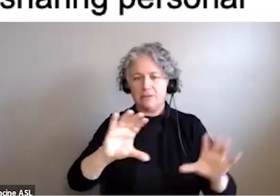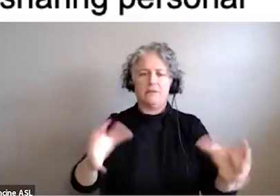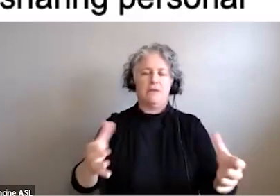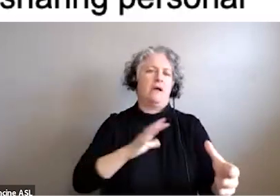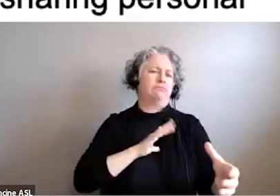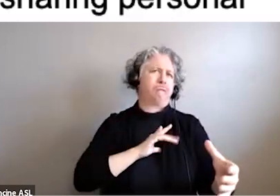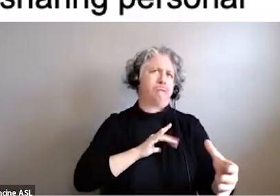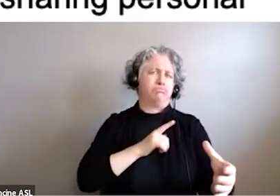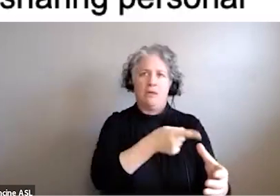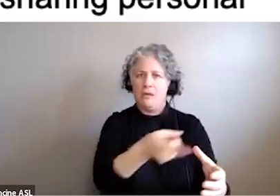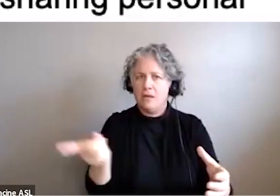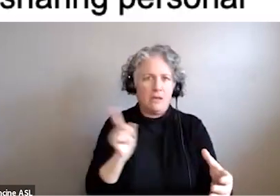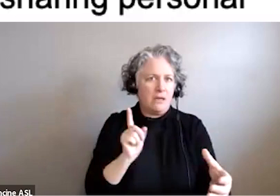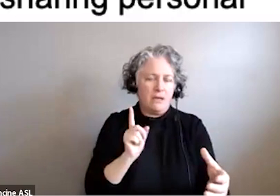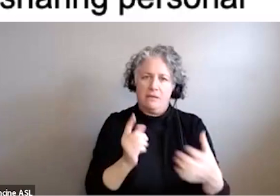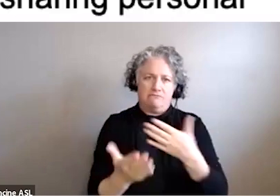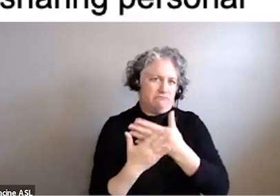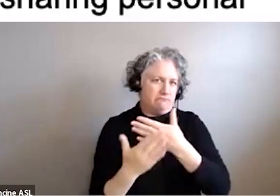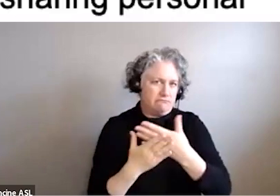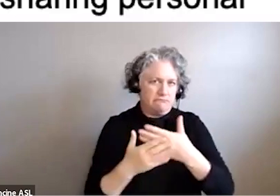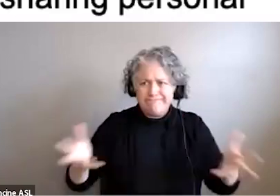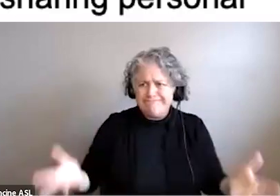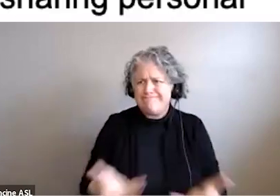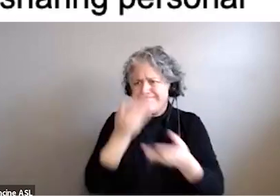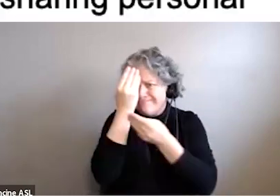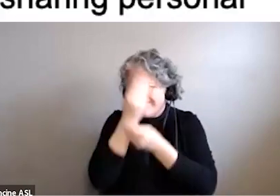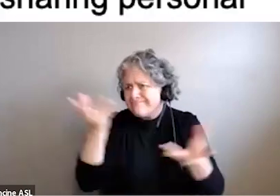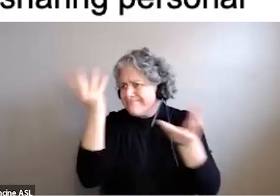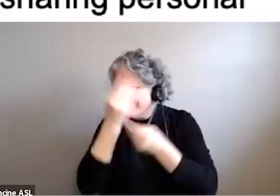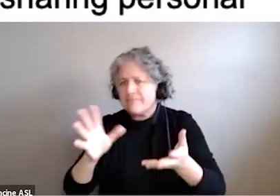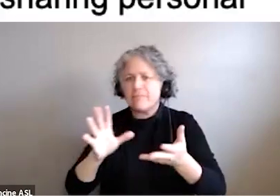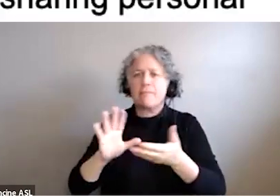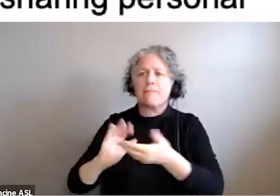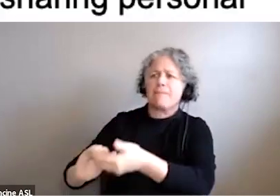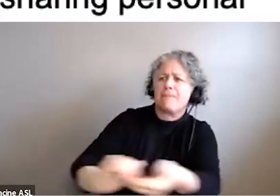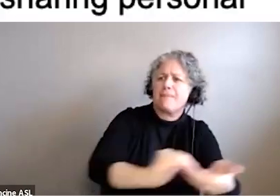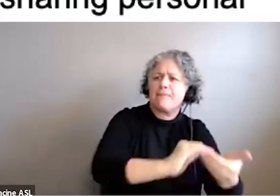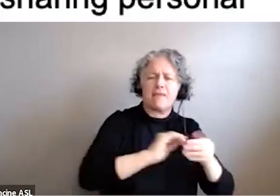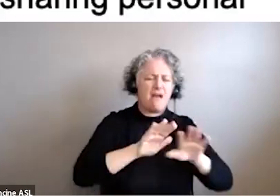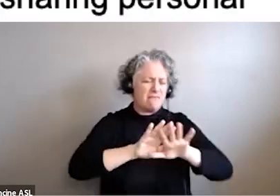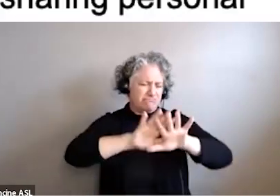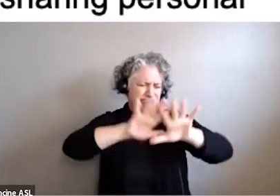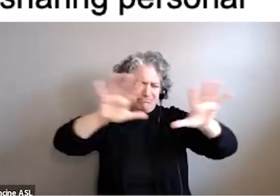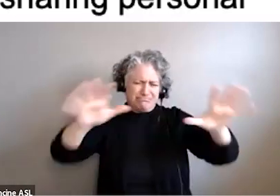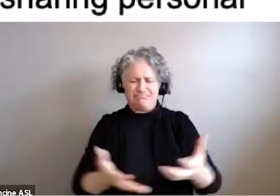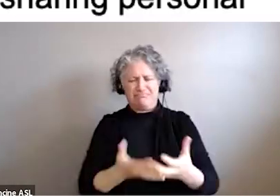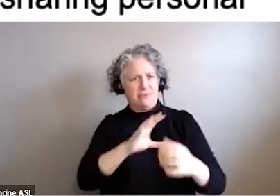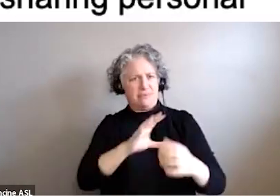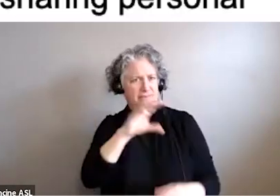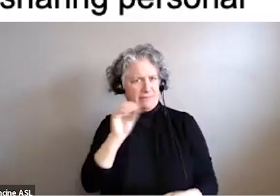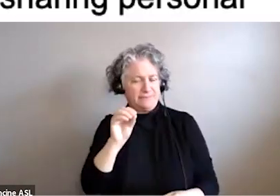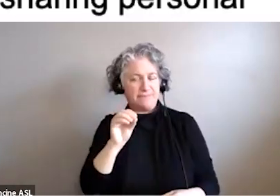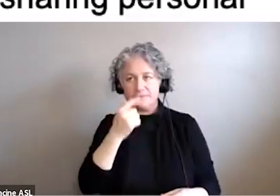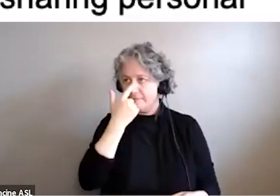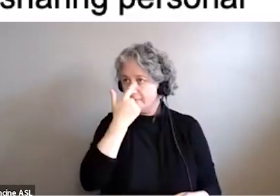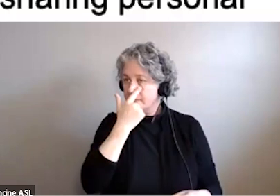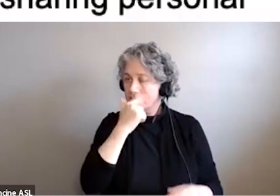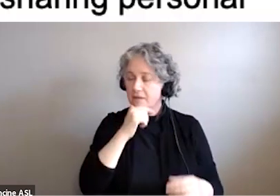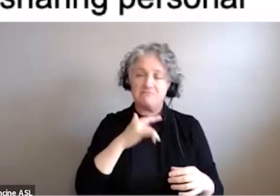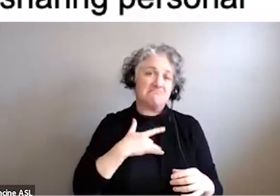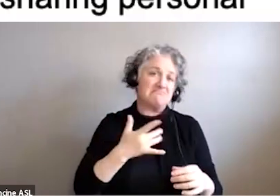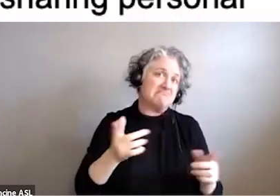been instrumental in raising awareness and fostering engagement across the entire organization. Through initiatives during